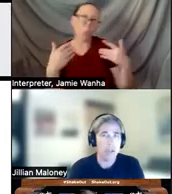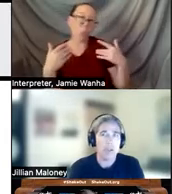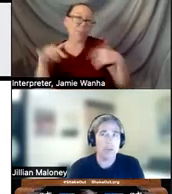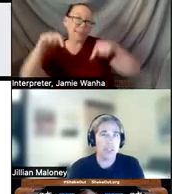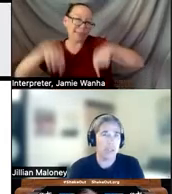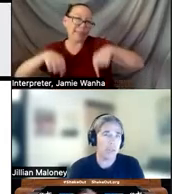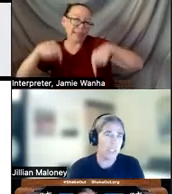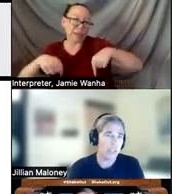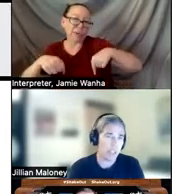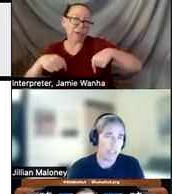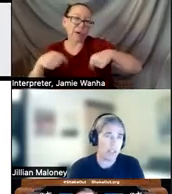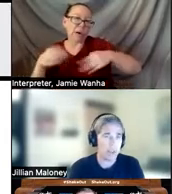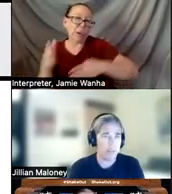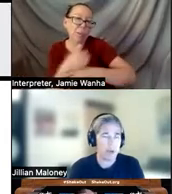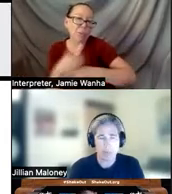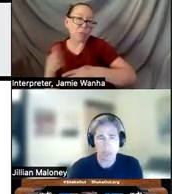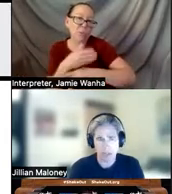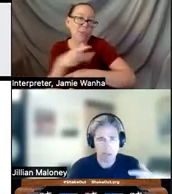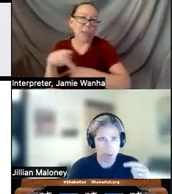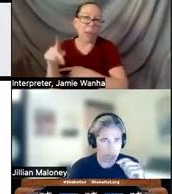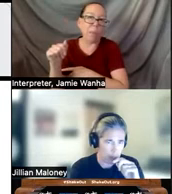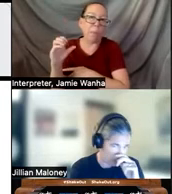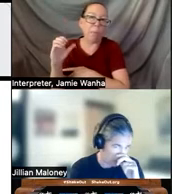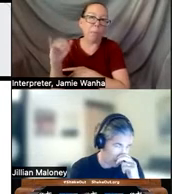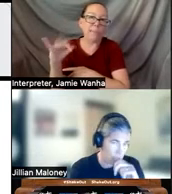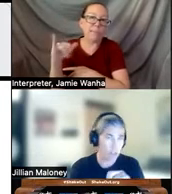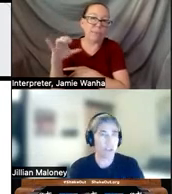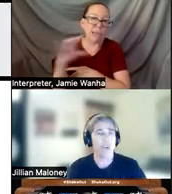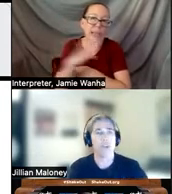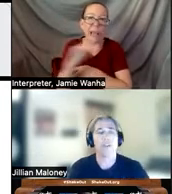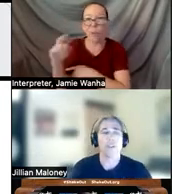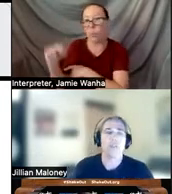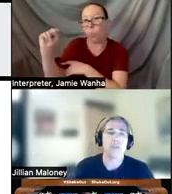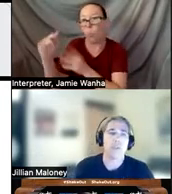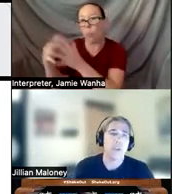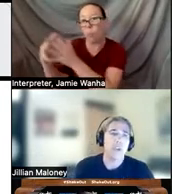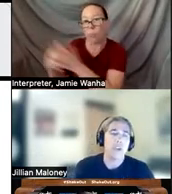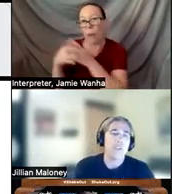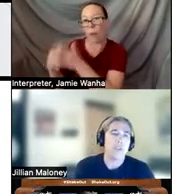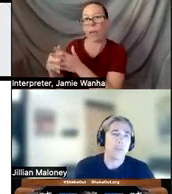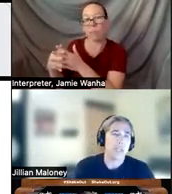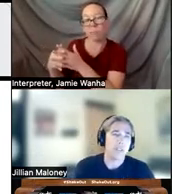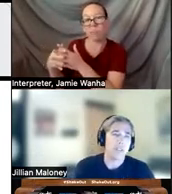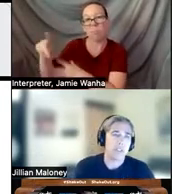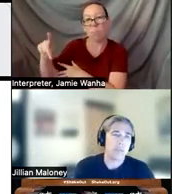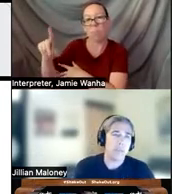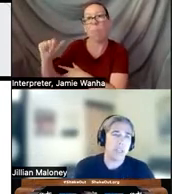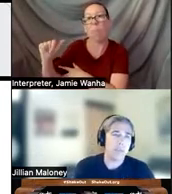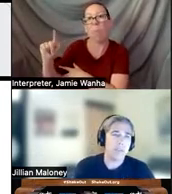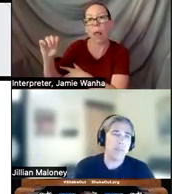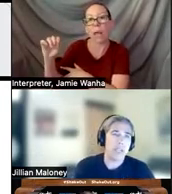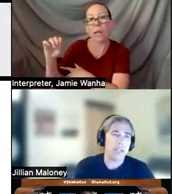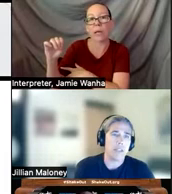America, between the Pacific and the North American plate. I think if you hit the next, it'll show the labels for those plates. So there's the